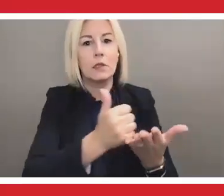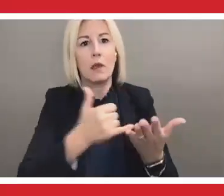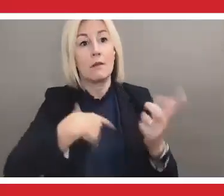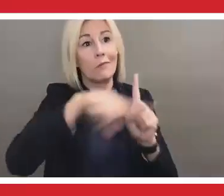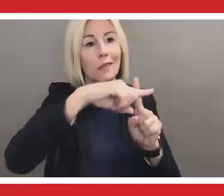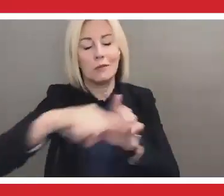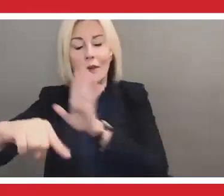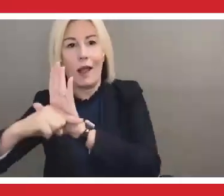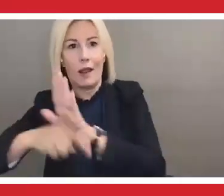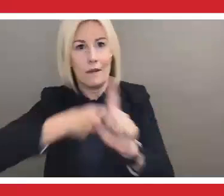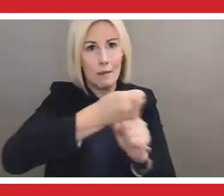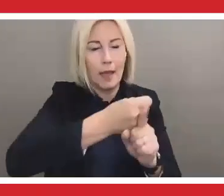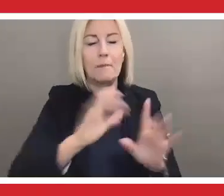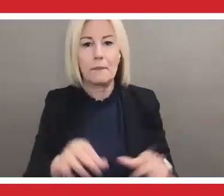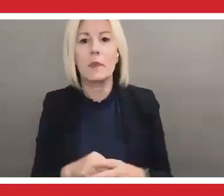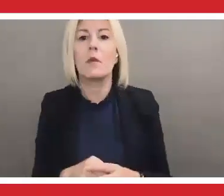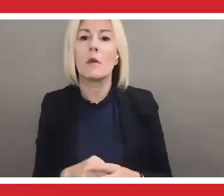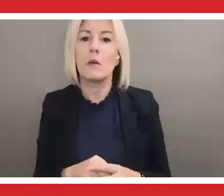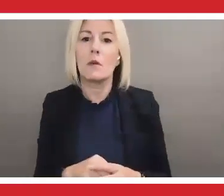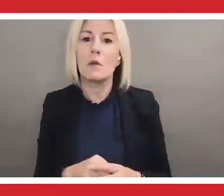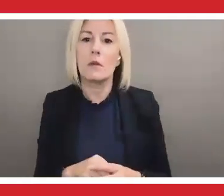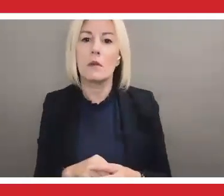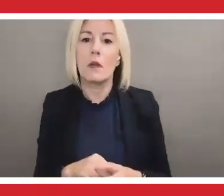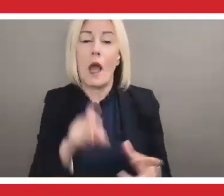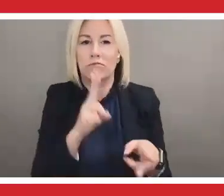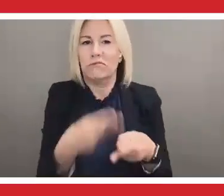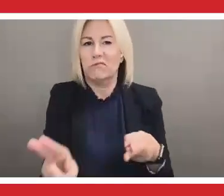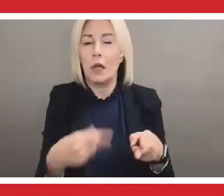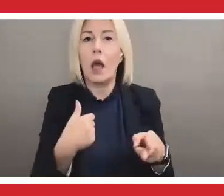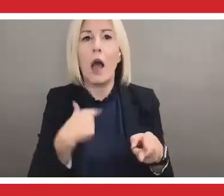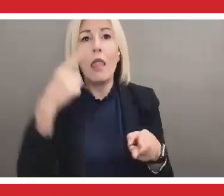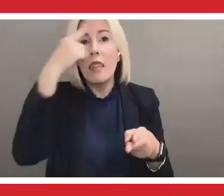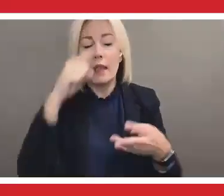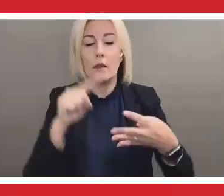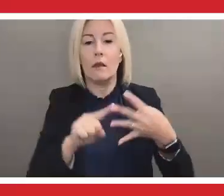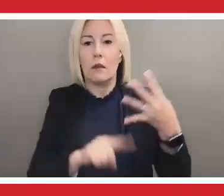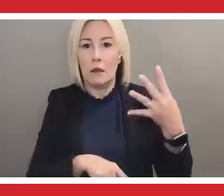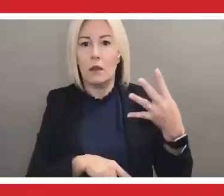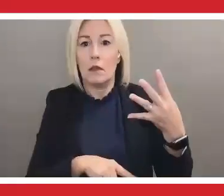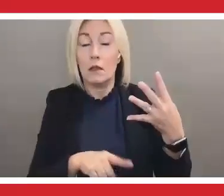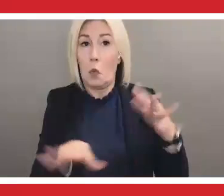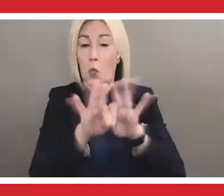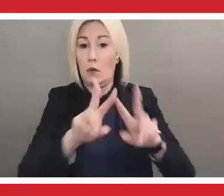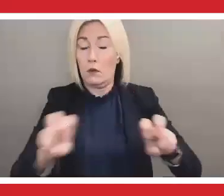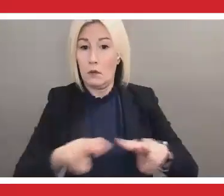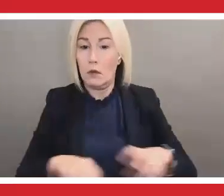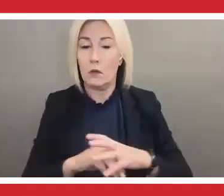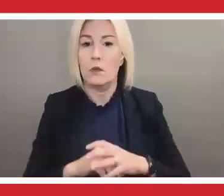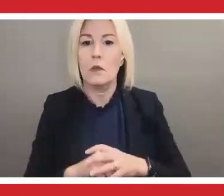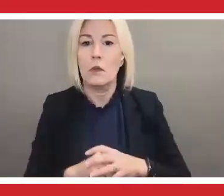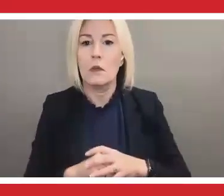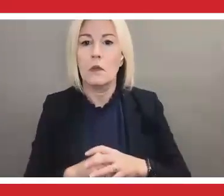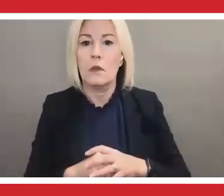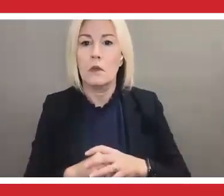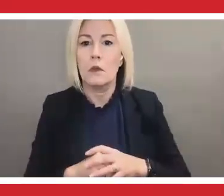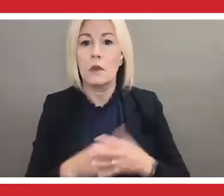impact. So briefly, I think 4 things I think are worth analysing. Firstly, that not surprisingly change